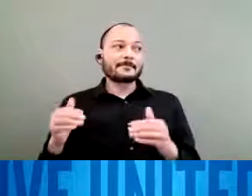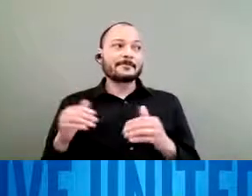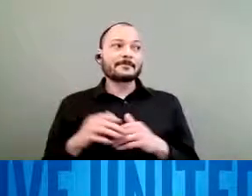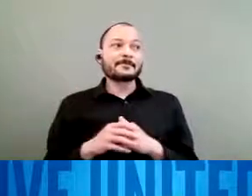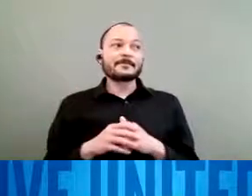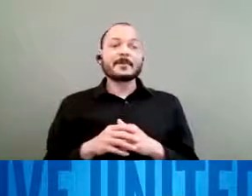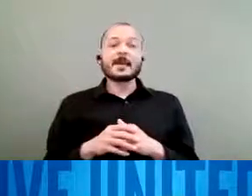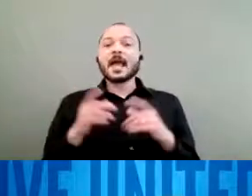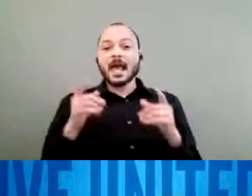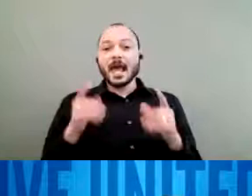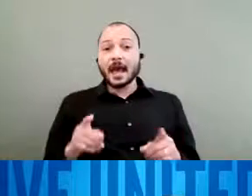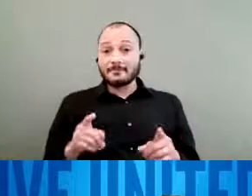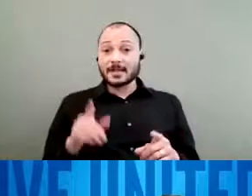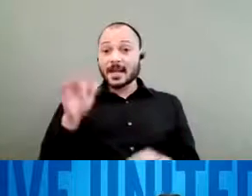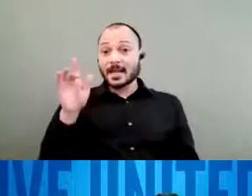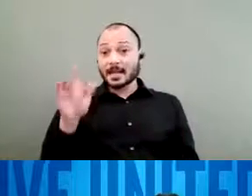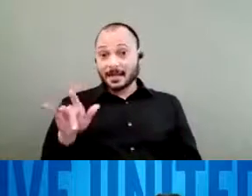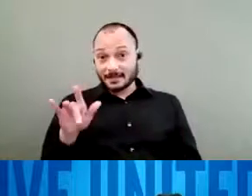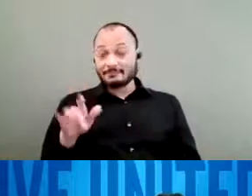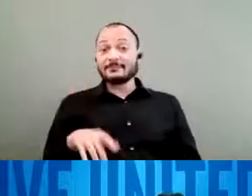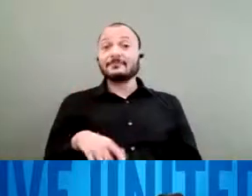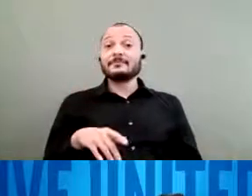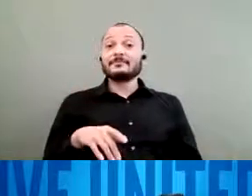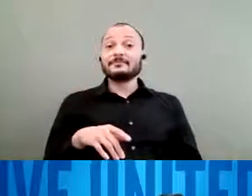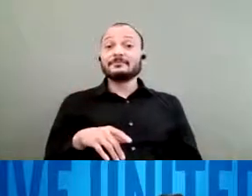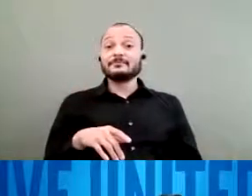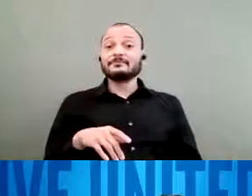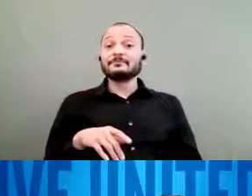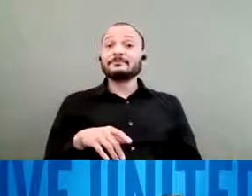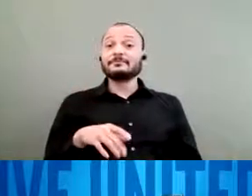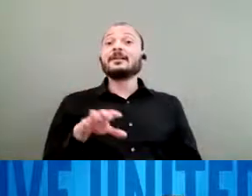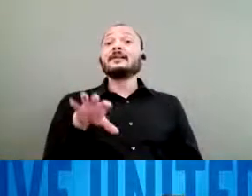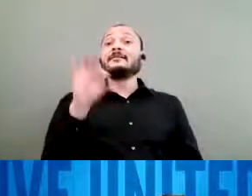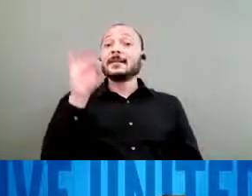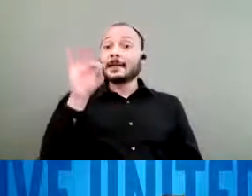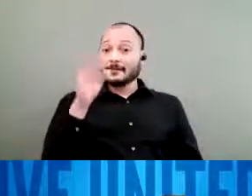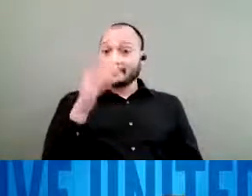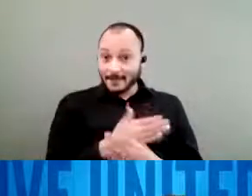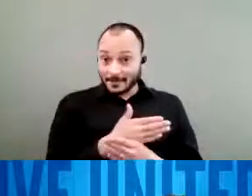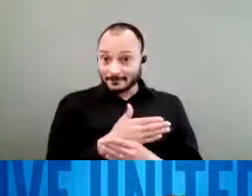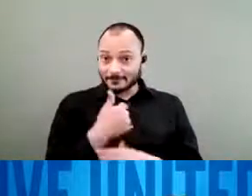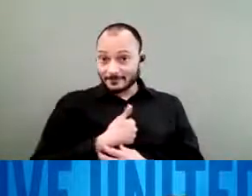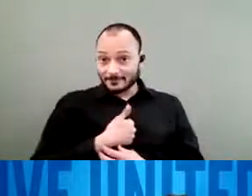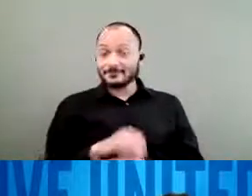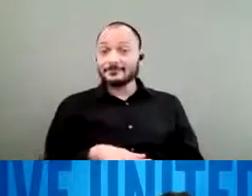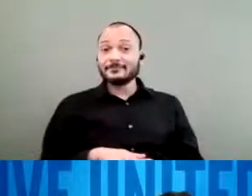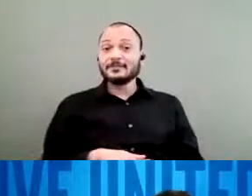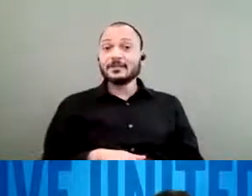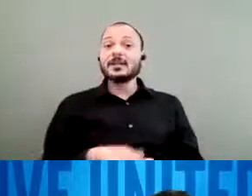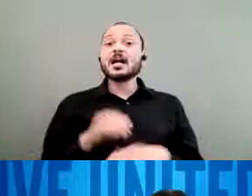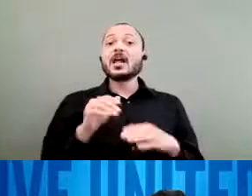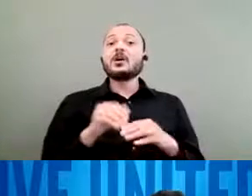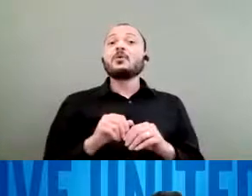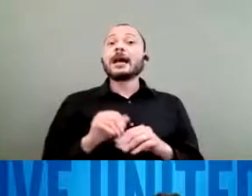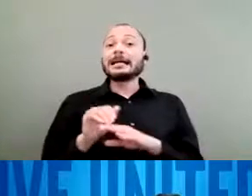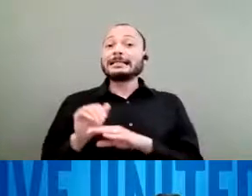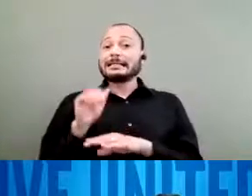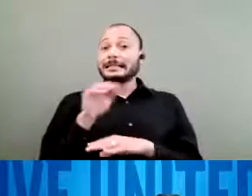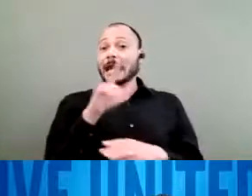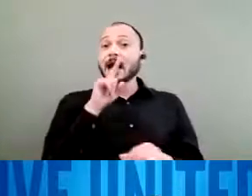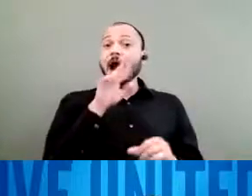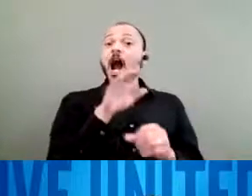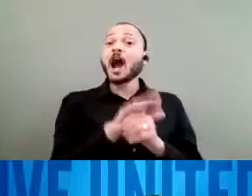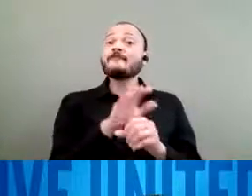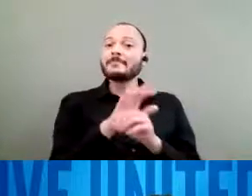there, once you hit myfreetaxes.com and you select file on my own, you are going to be sent a confirmation